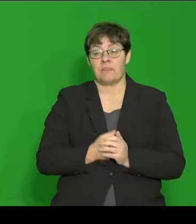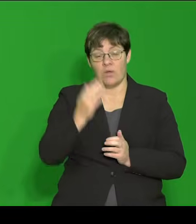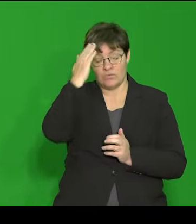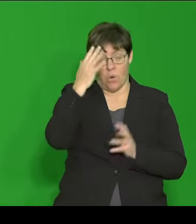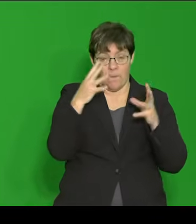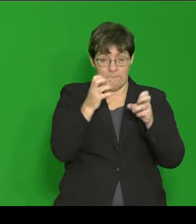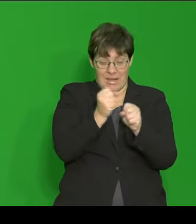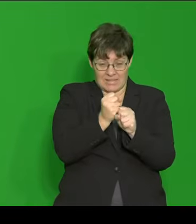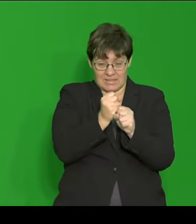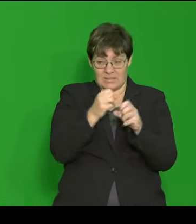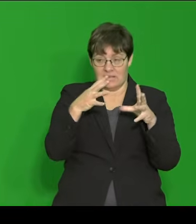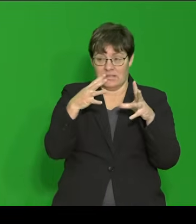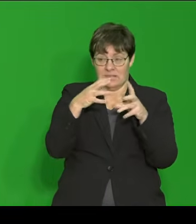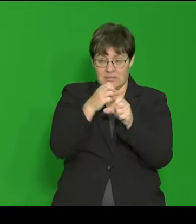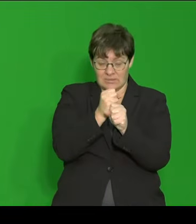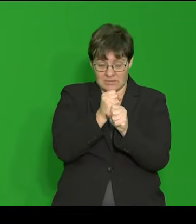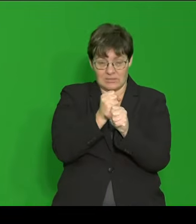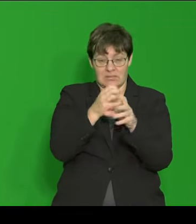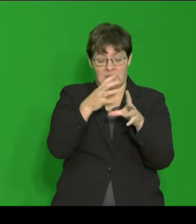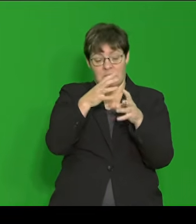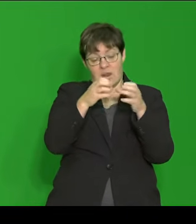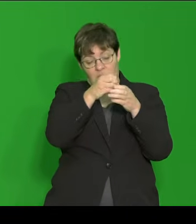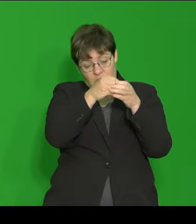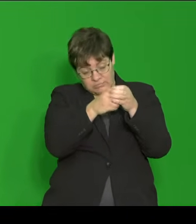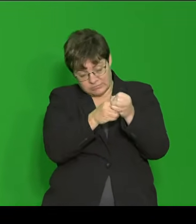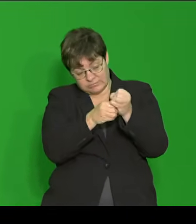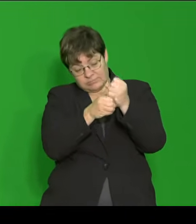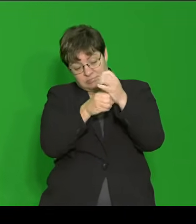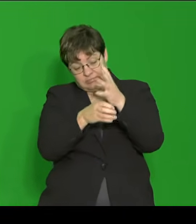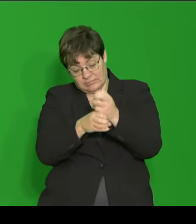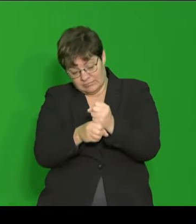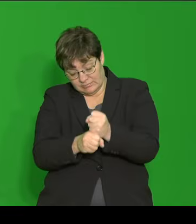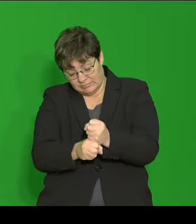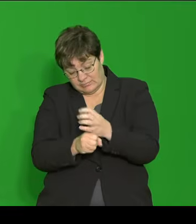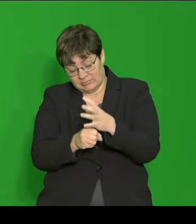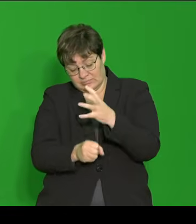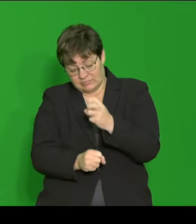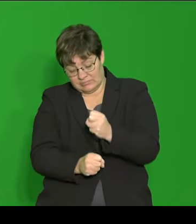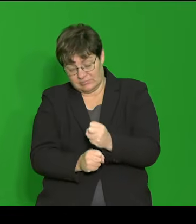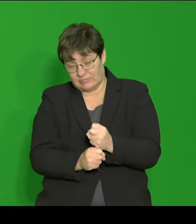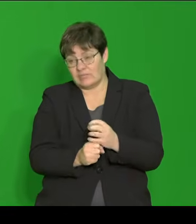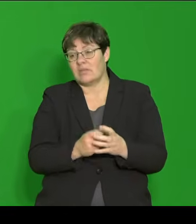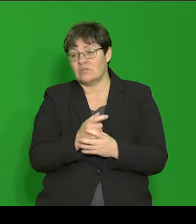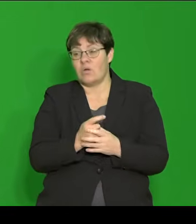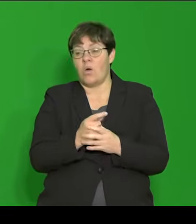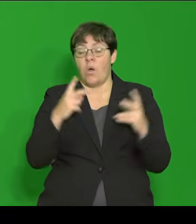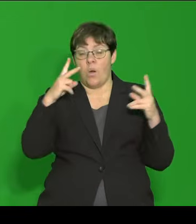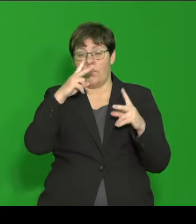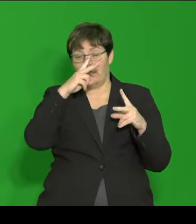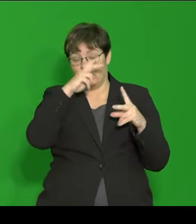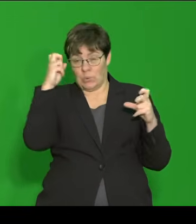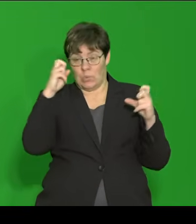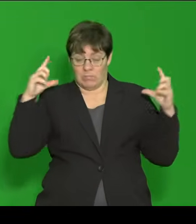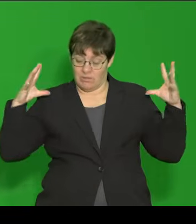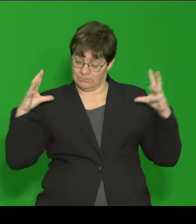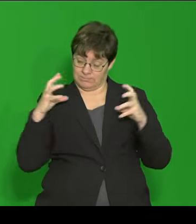are muscles that contract, whereas these muscles further ahead relax. So the blue arrows point to